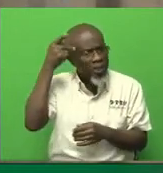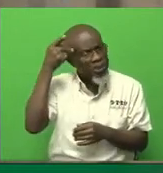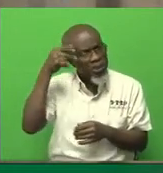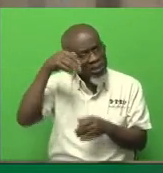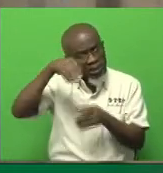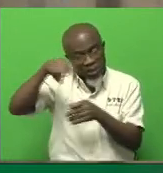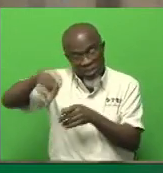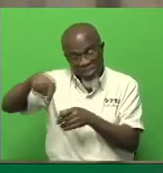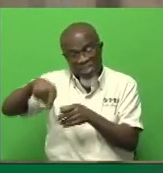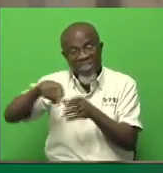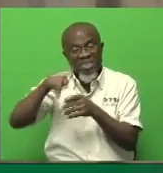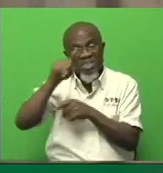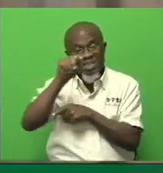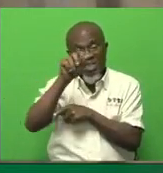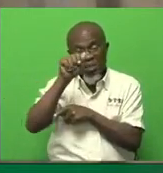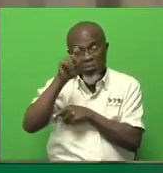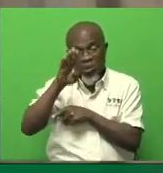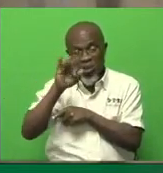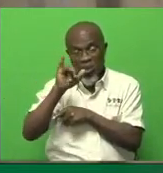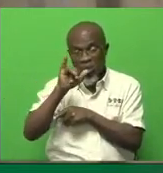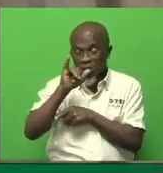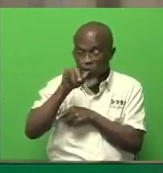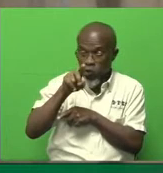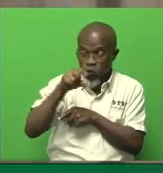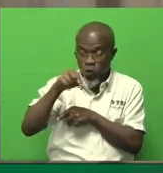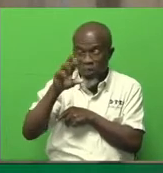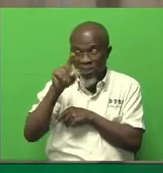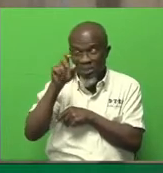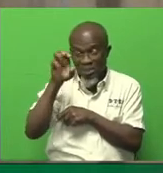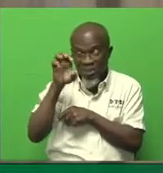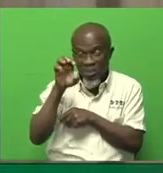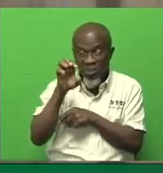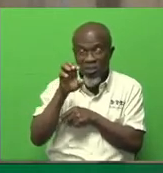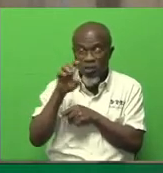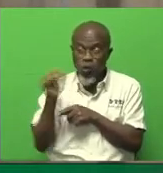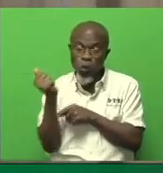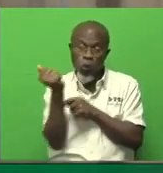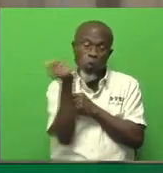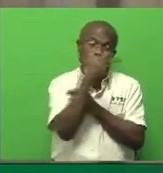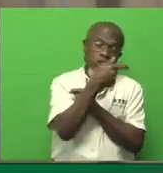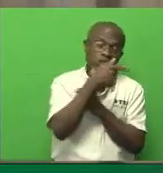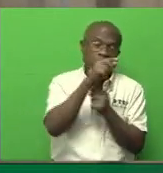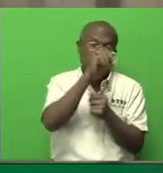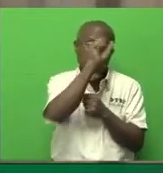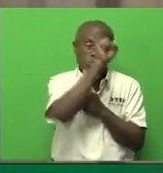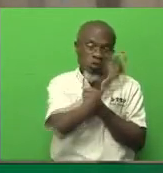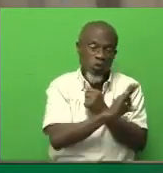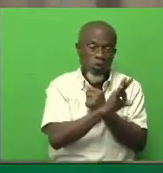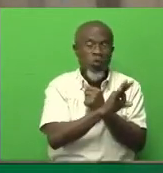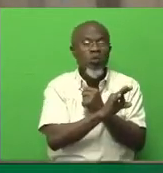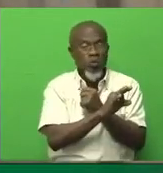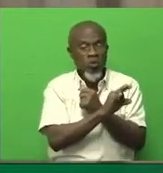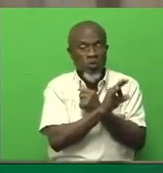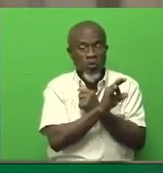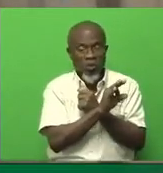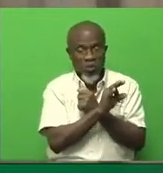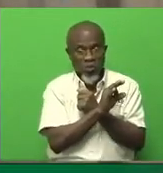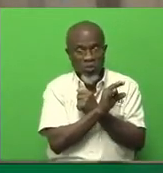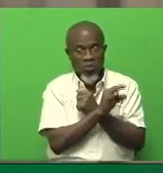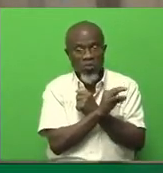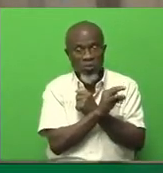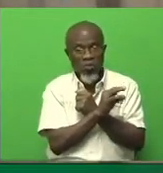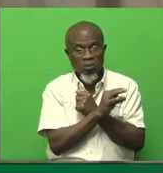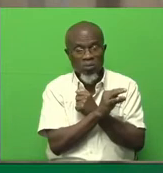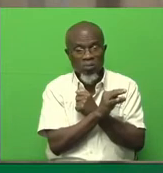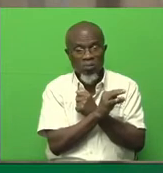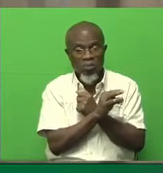tabakit whose whose children are going to school in San Fernando I raised that he had a Media review I raised it